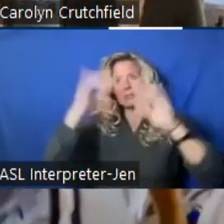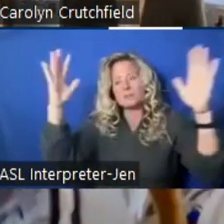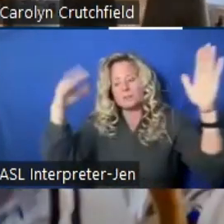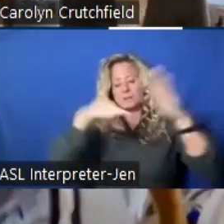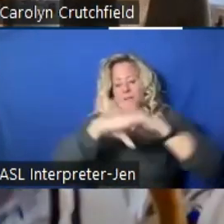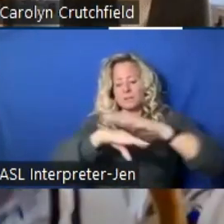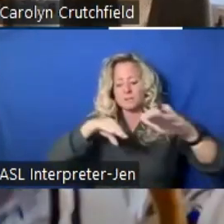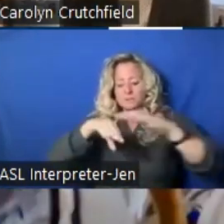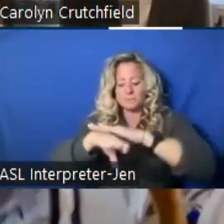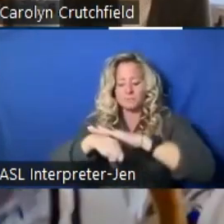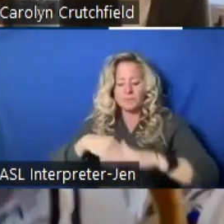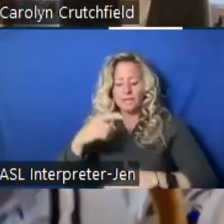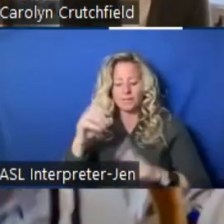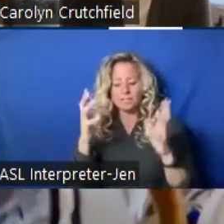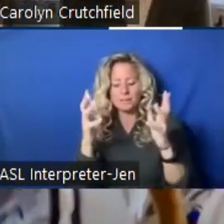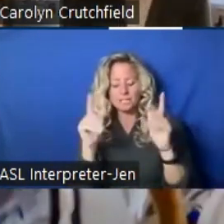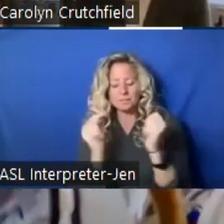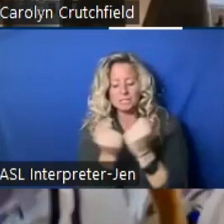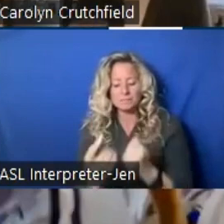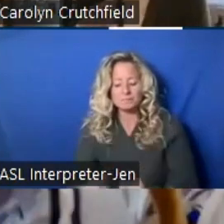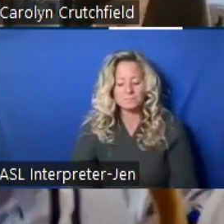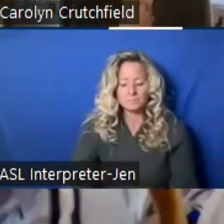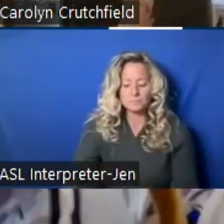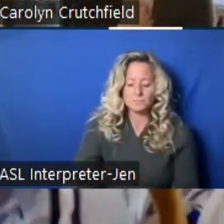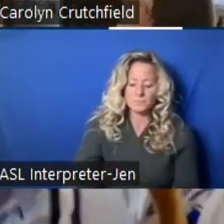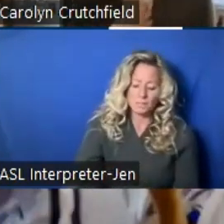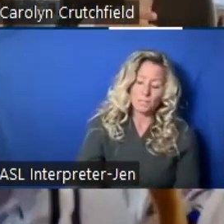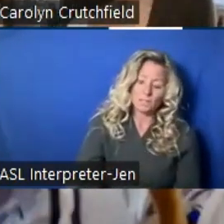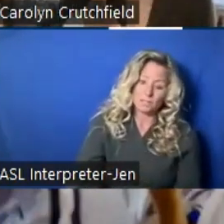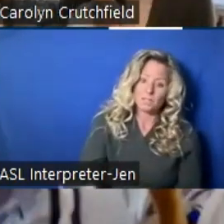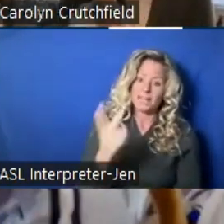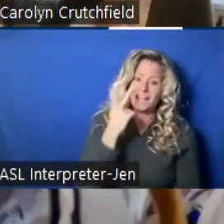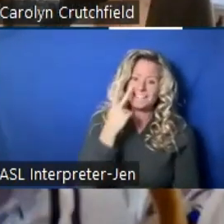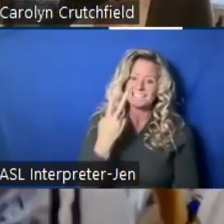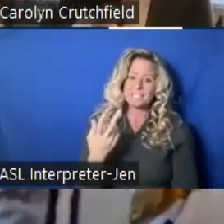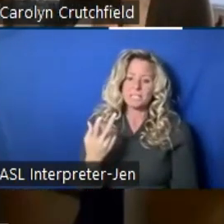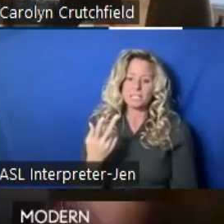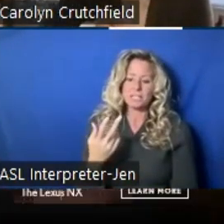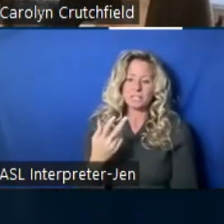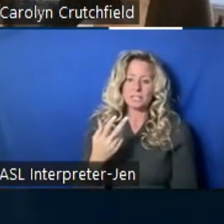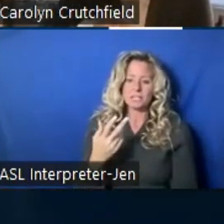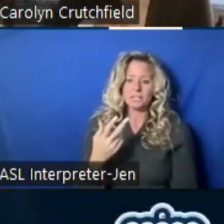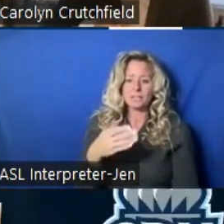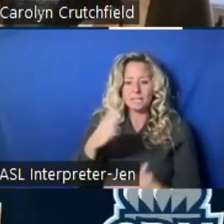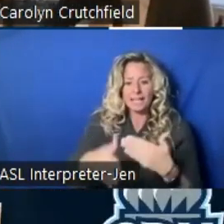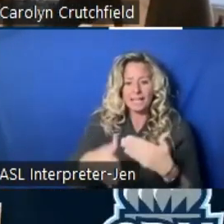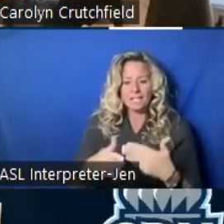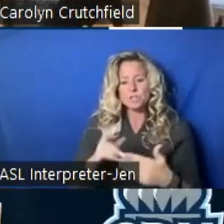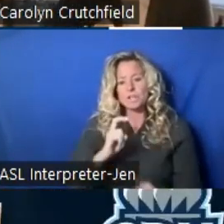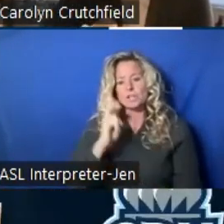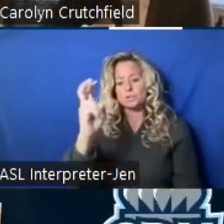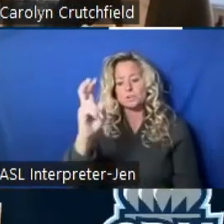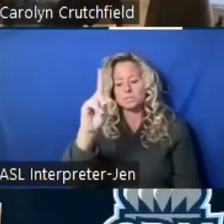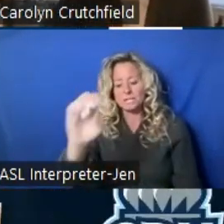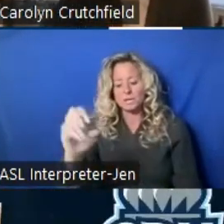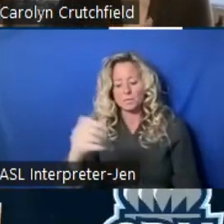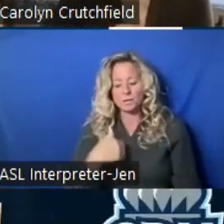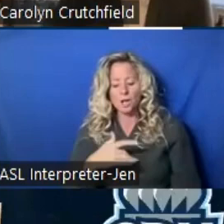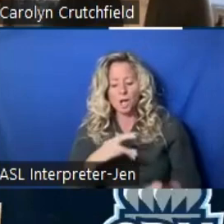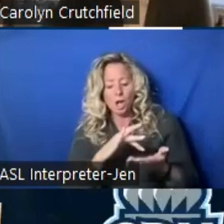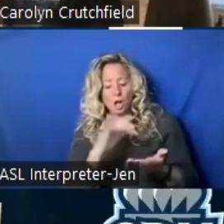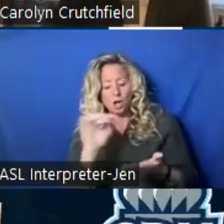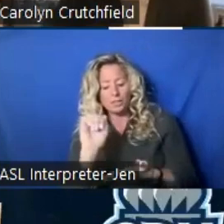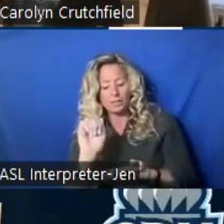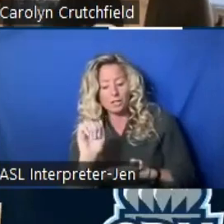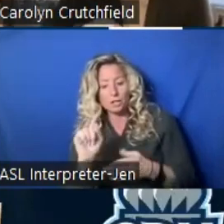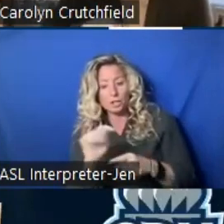of this basketball team? I mean, I see the back end. So like that trip to Delaware, our athletic trainer had a medical emergency and